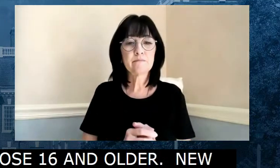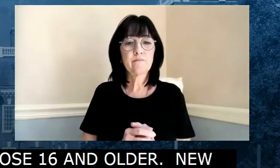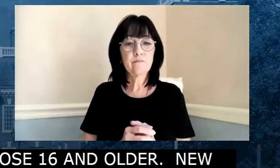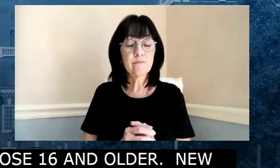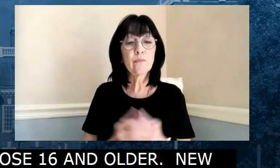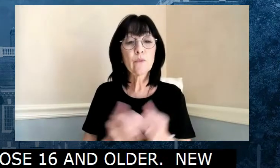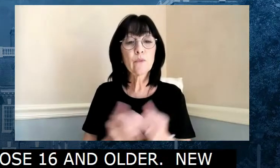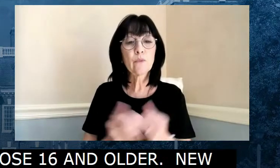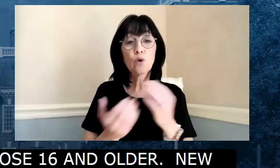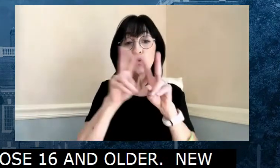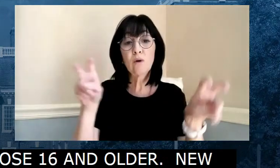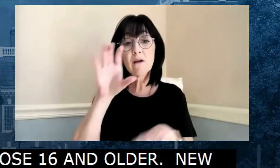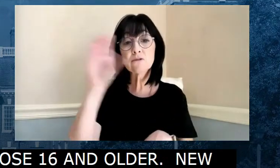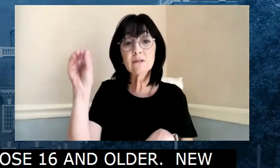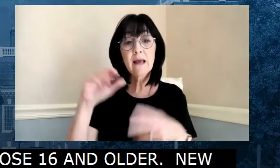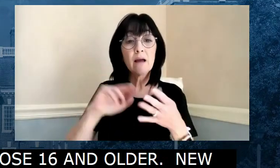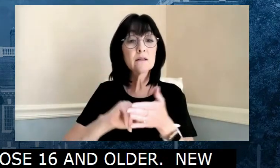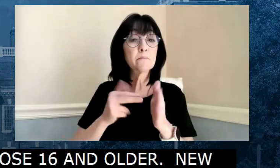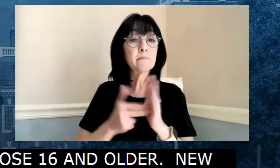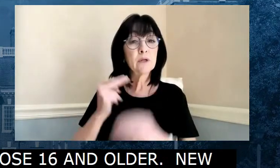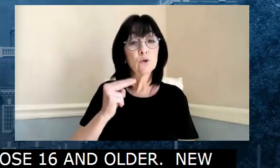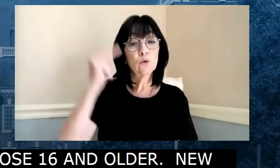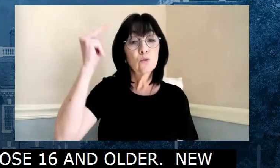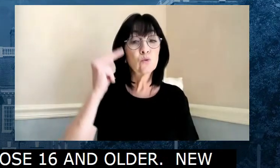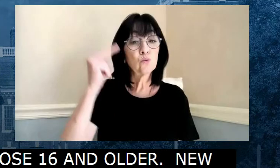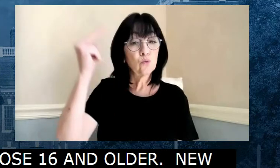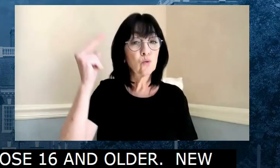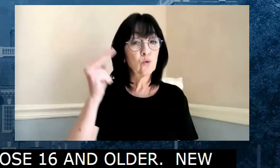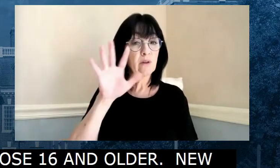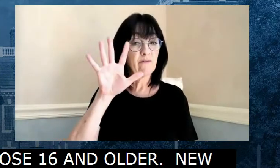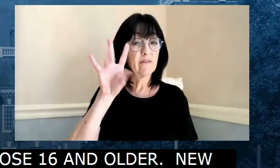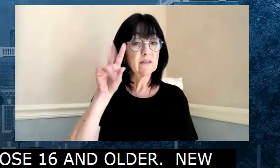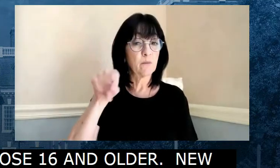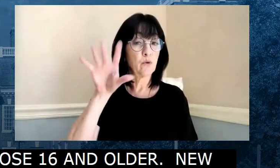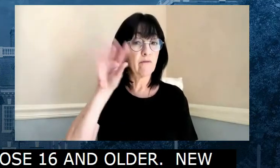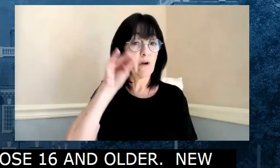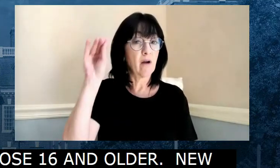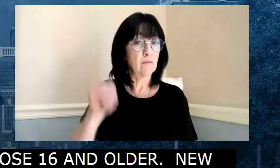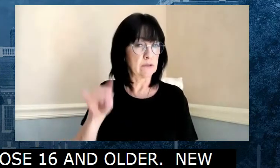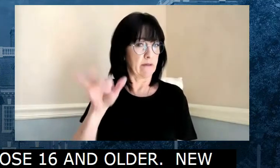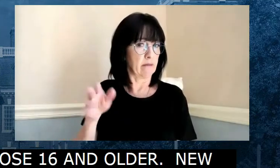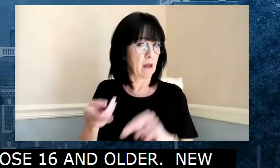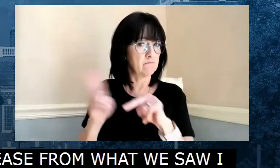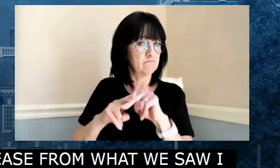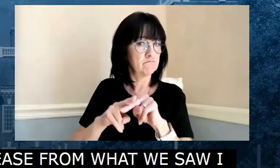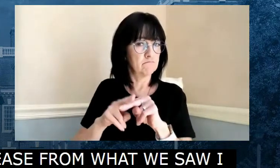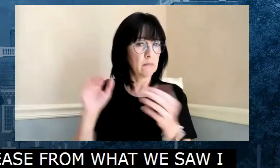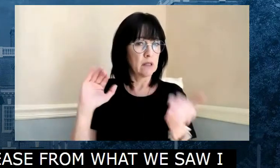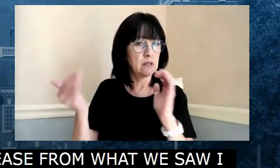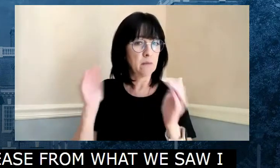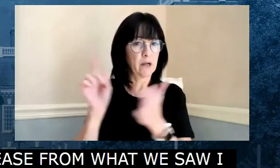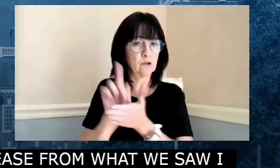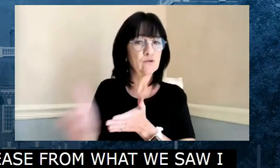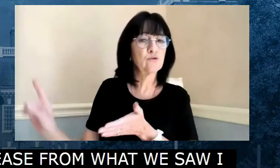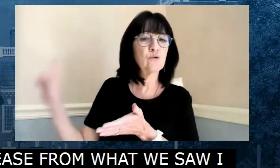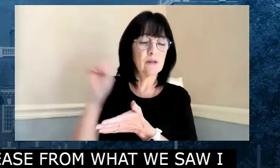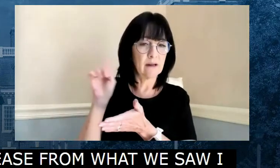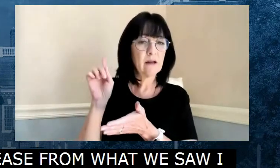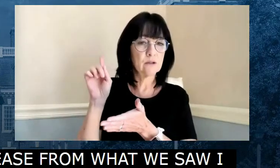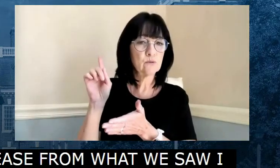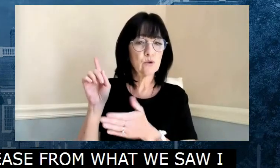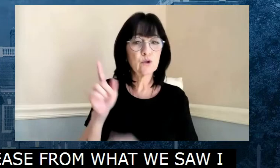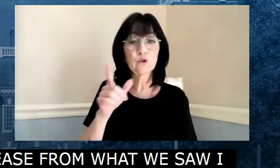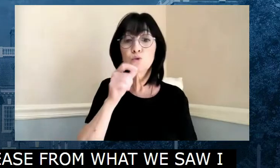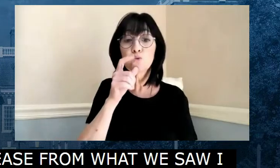57.5%. That's an increase from what we saw, I think, last week, and then bringing up the rear and really needs some work to go in